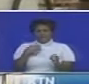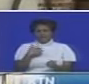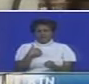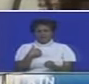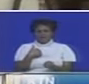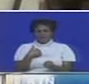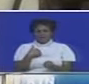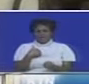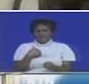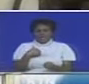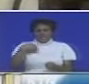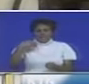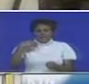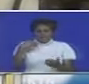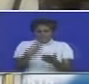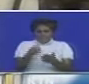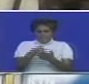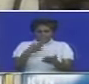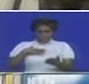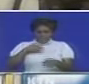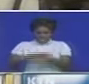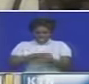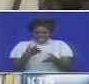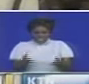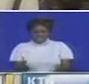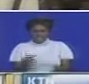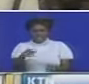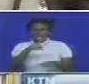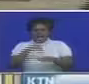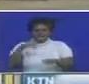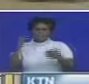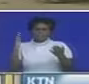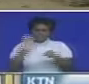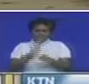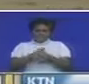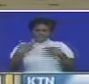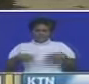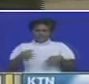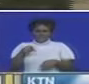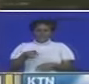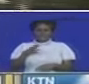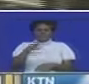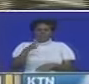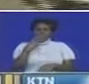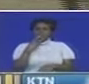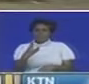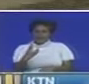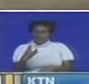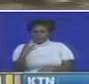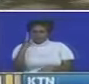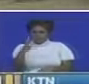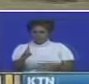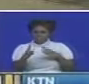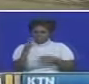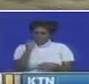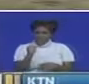Our daily breads, we got it here, and it affects so many people. A study found that there were 445